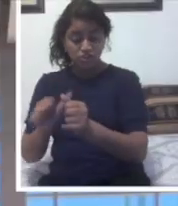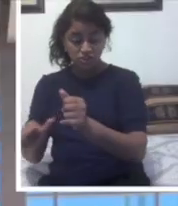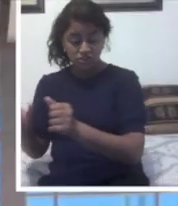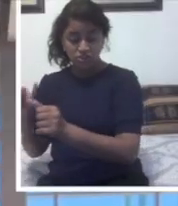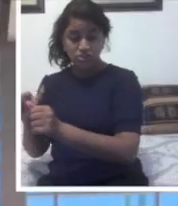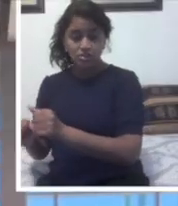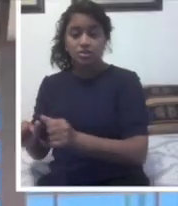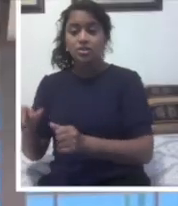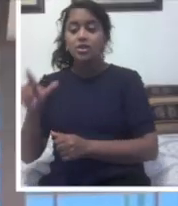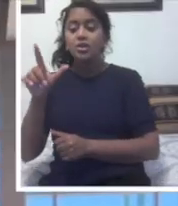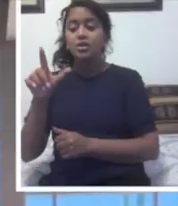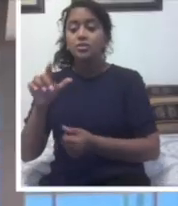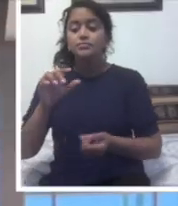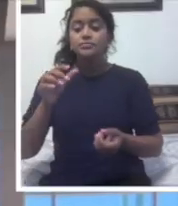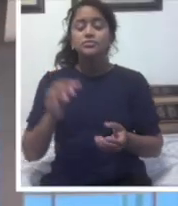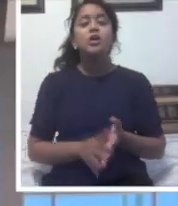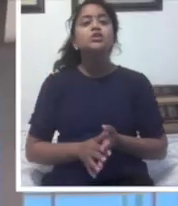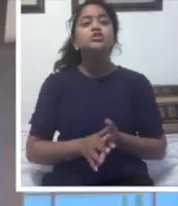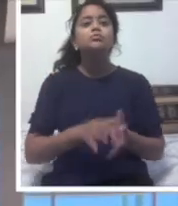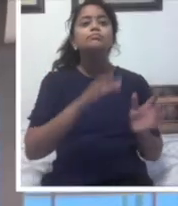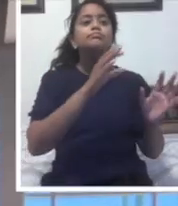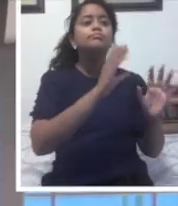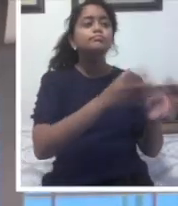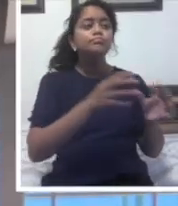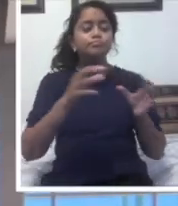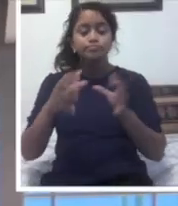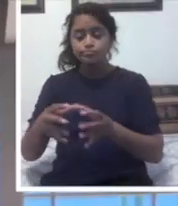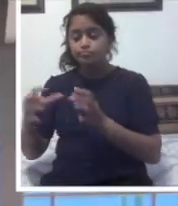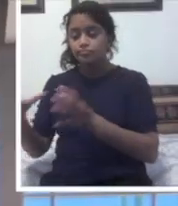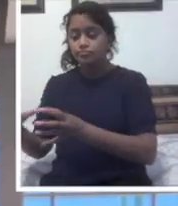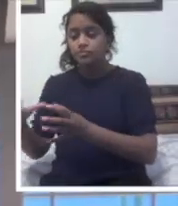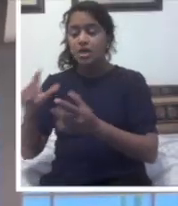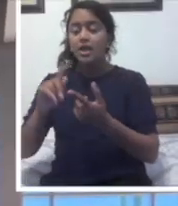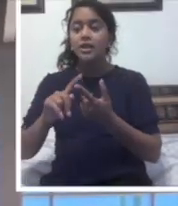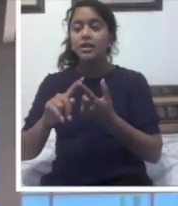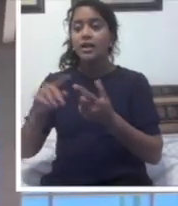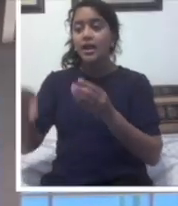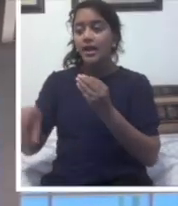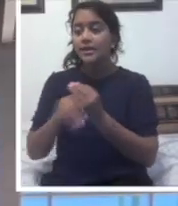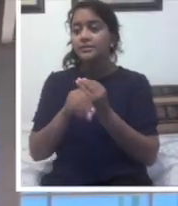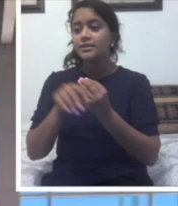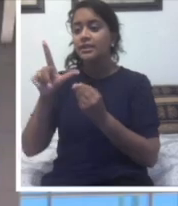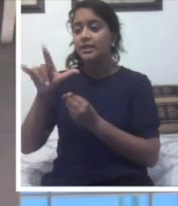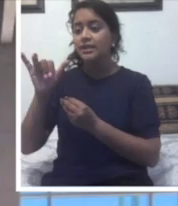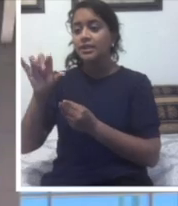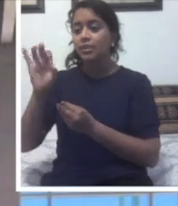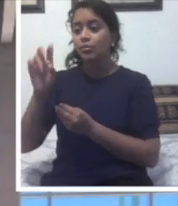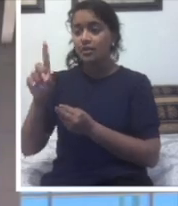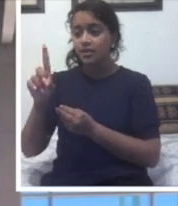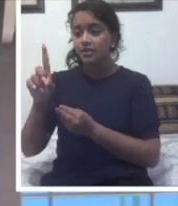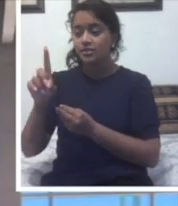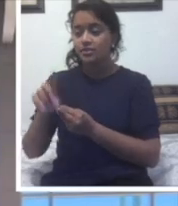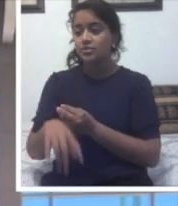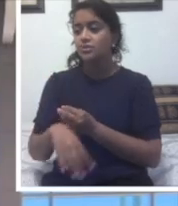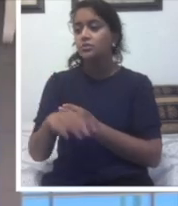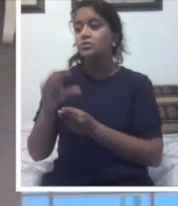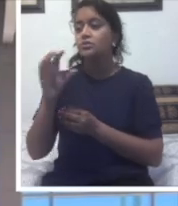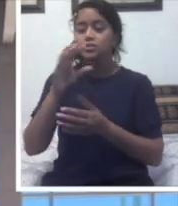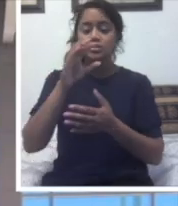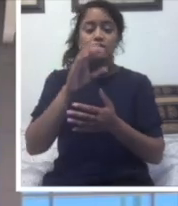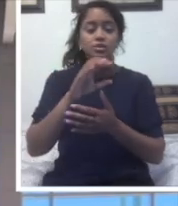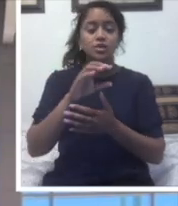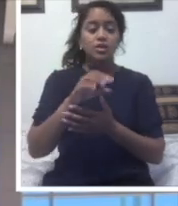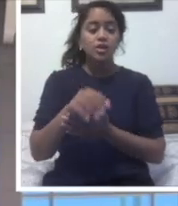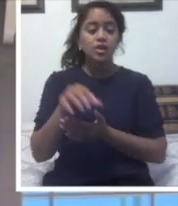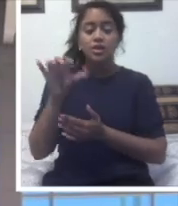other words, sodium alginate to each solution. And then I added the 3 different glycerin concentration, which is either 0-gram, 4-gram,